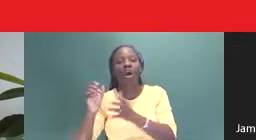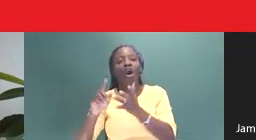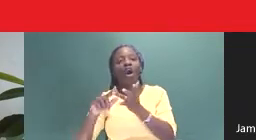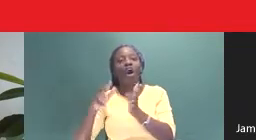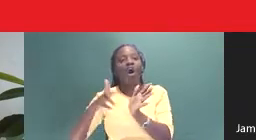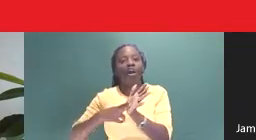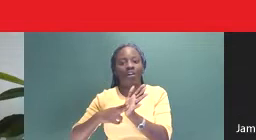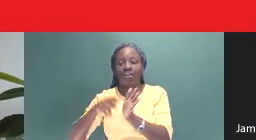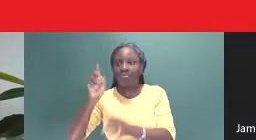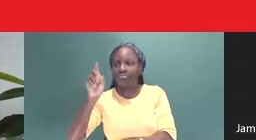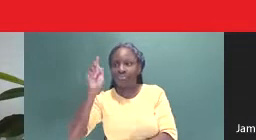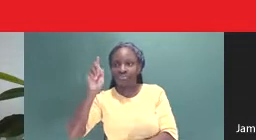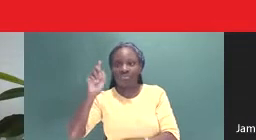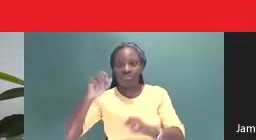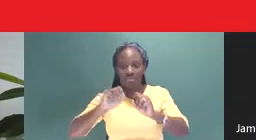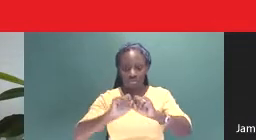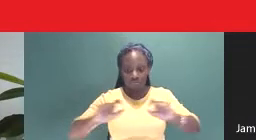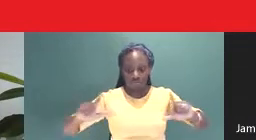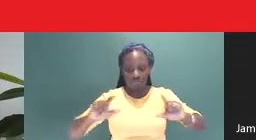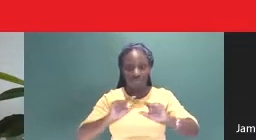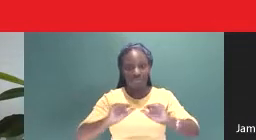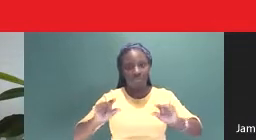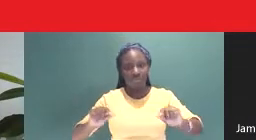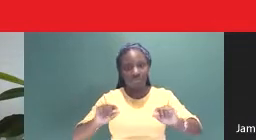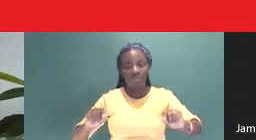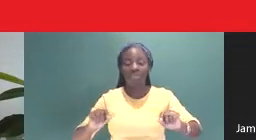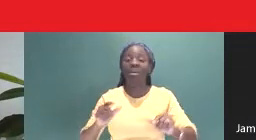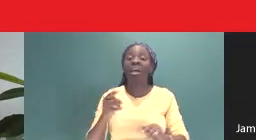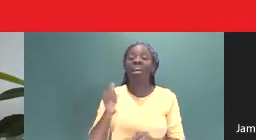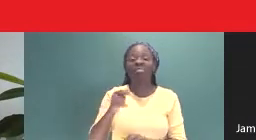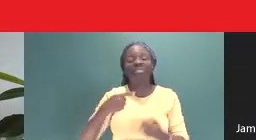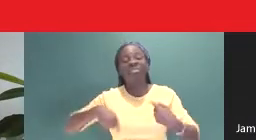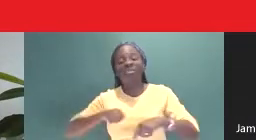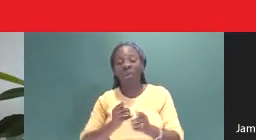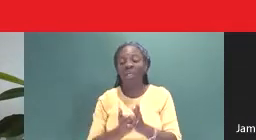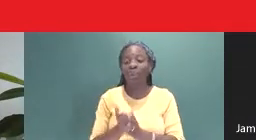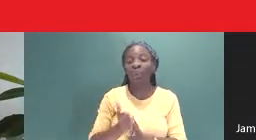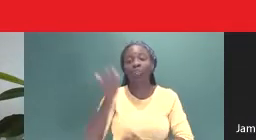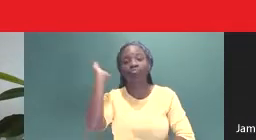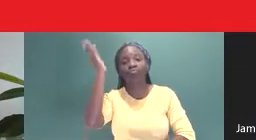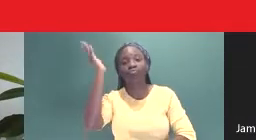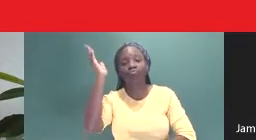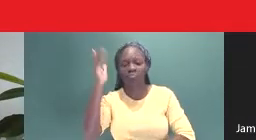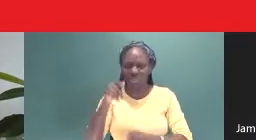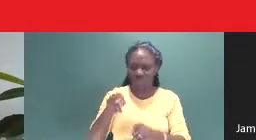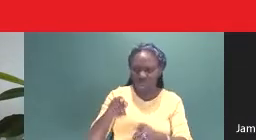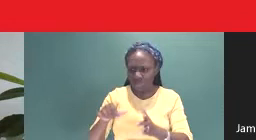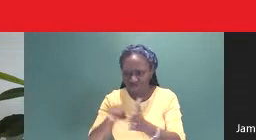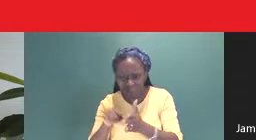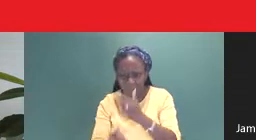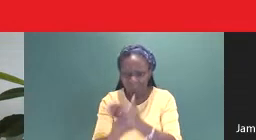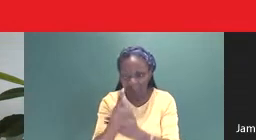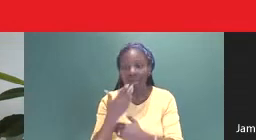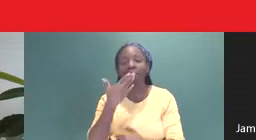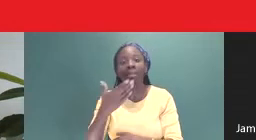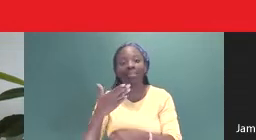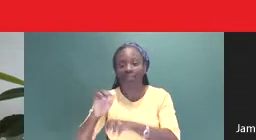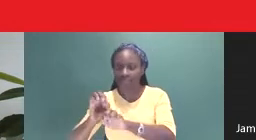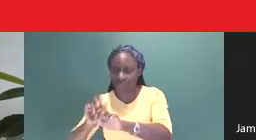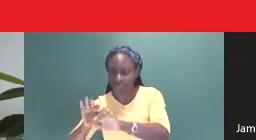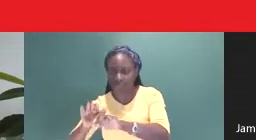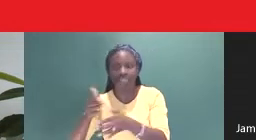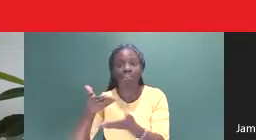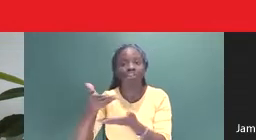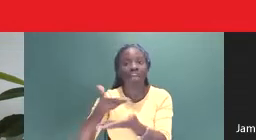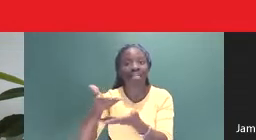If you have any difficulties while we're during the show, then please write something in the chat box and we'll endeavour to